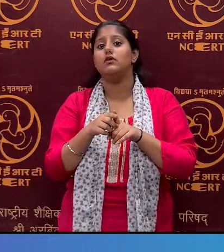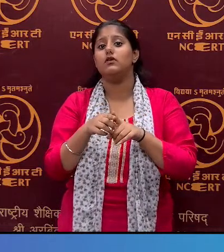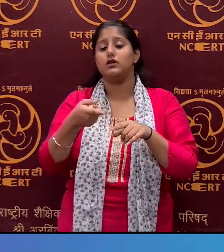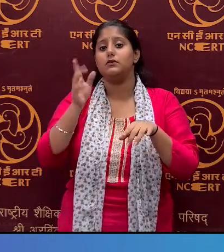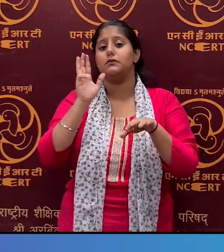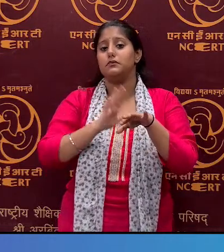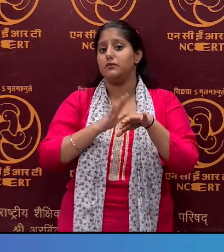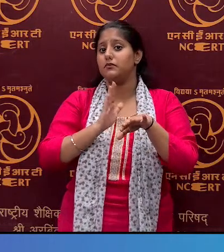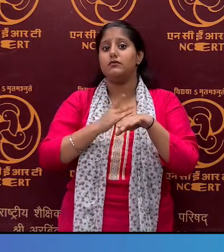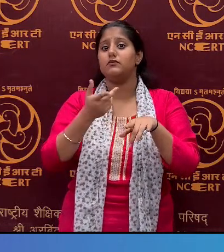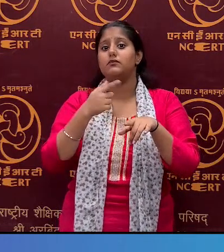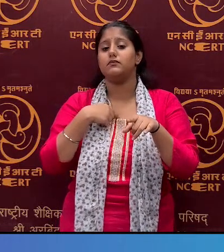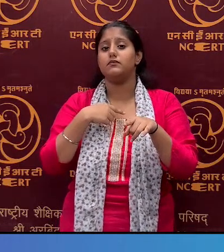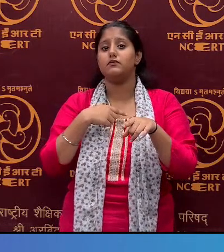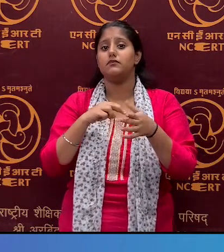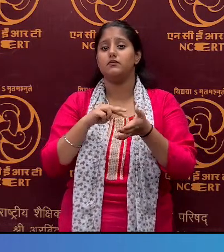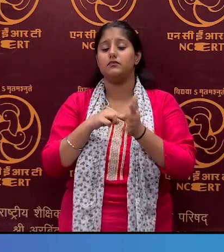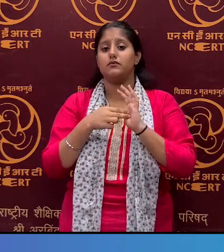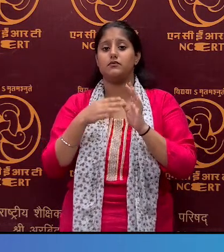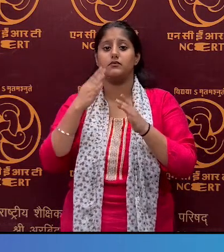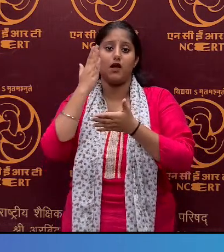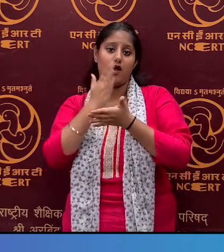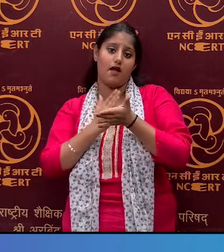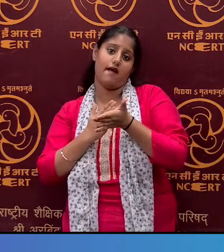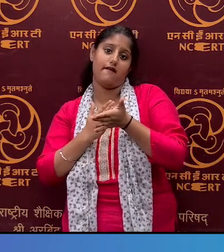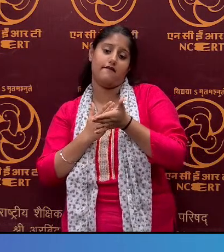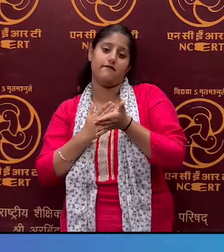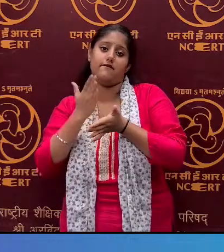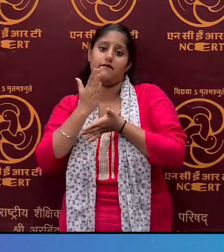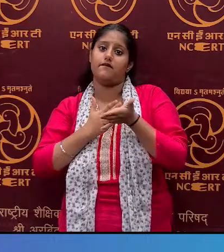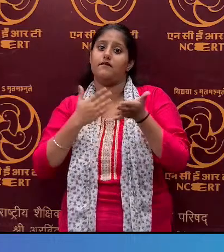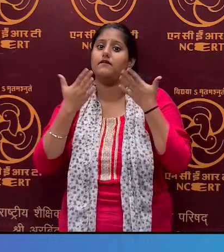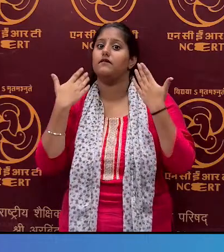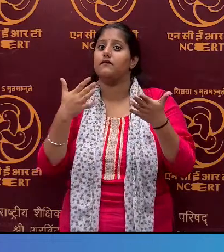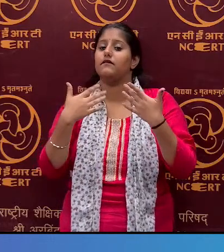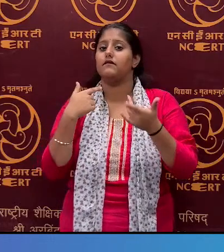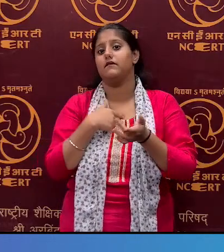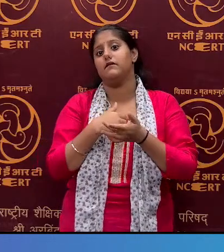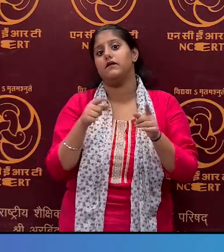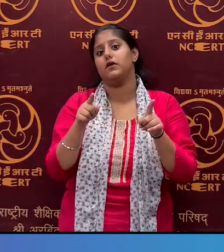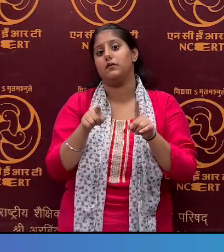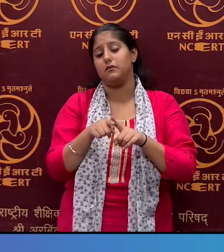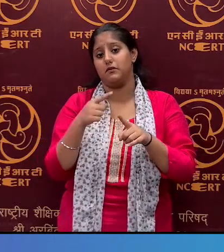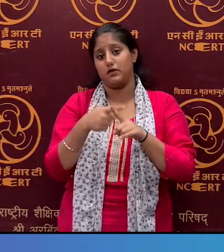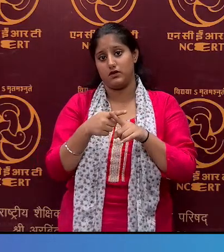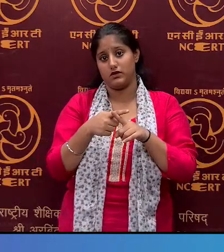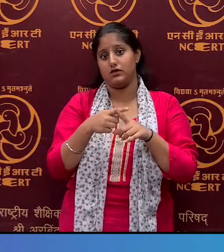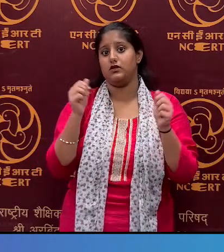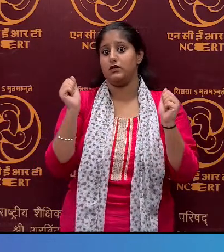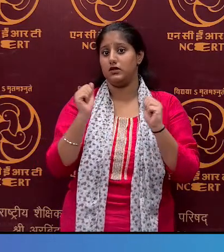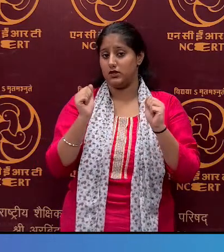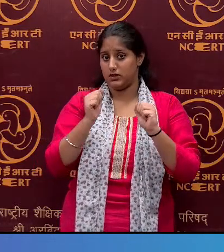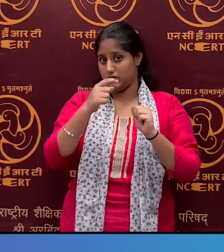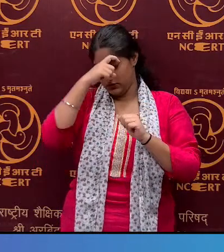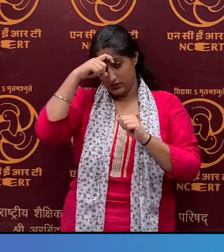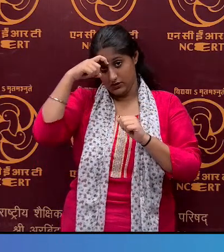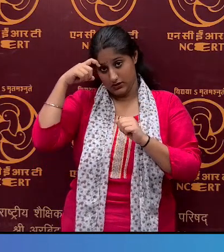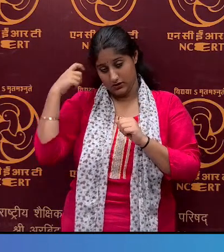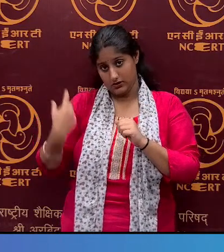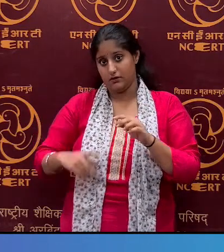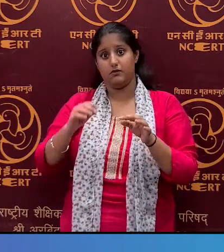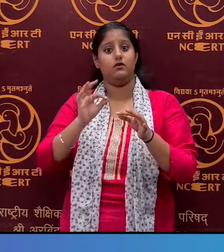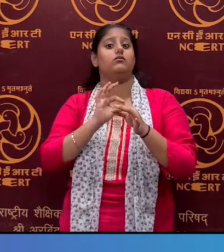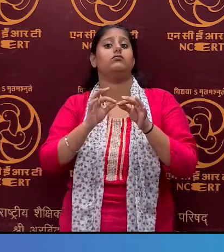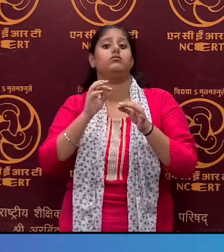experience semi-arid climate, and here the summer is very hot, mild winter and